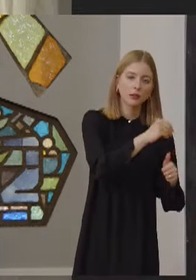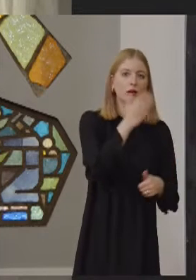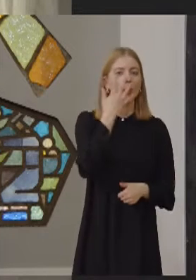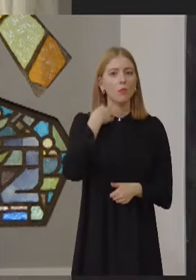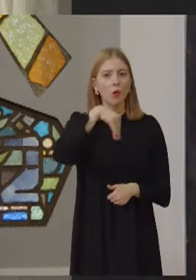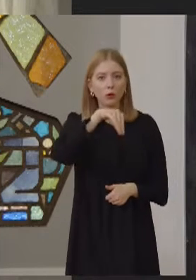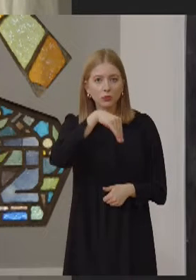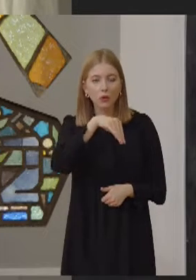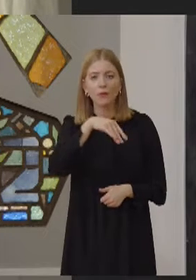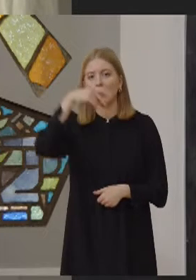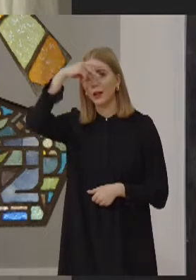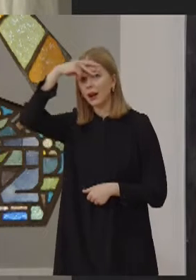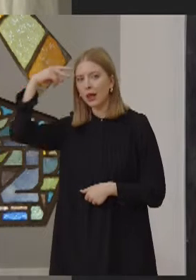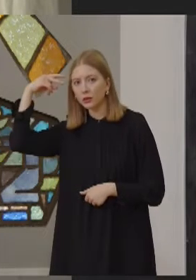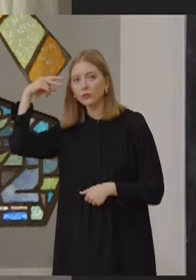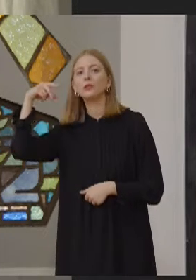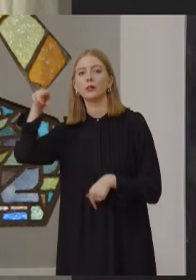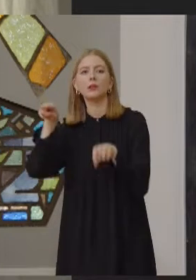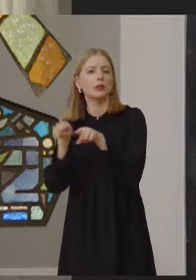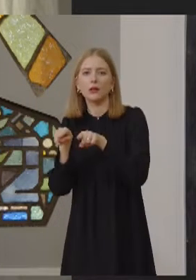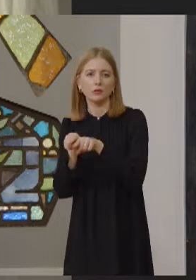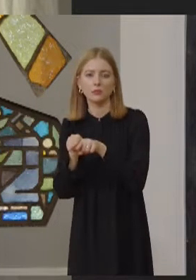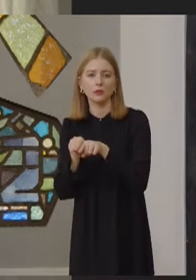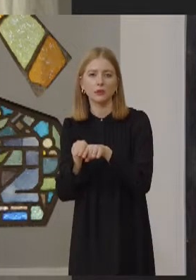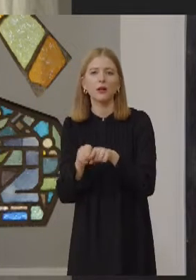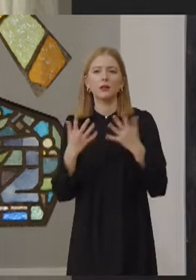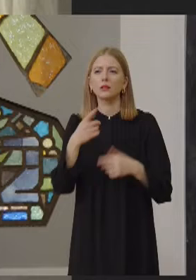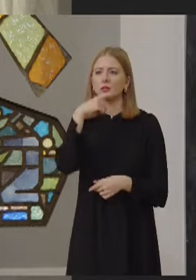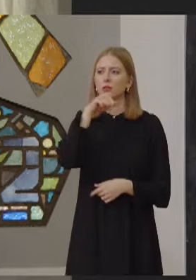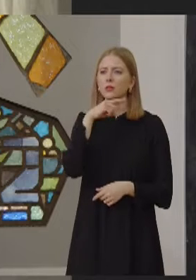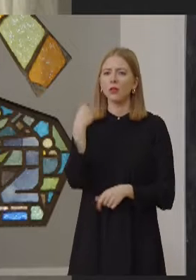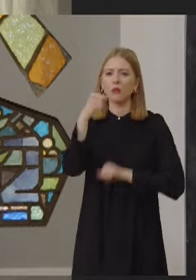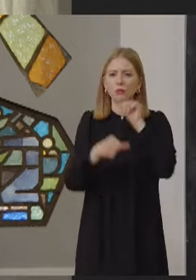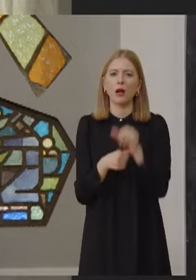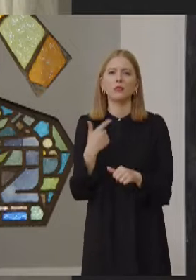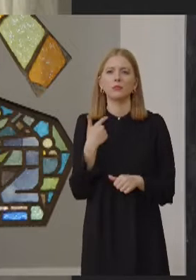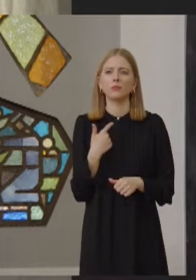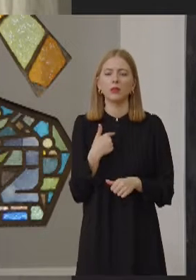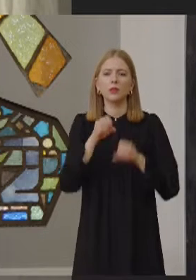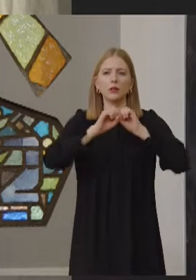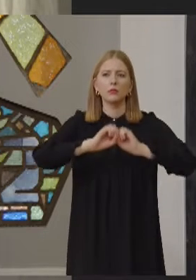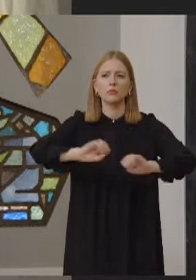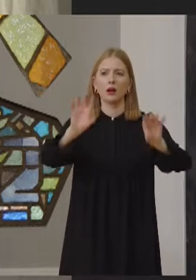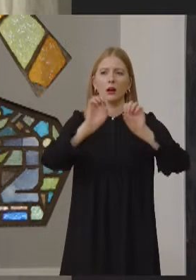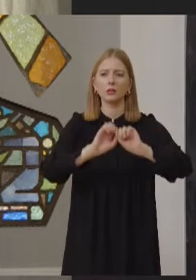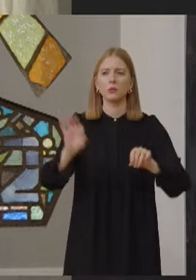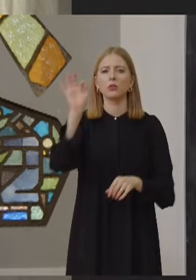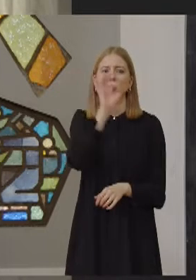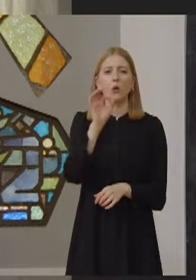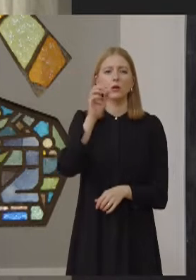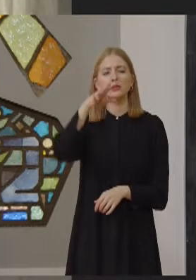what can be seen in Moldova, Armenia, and Lithuania is that there are very many